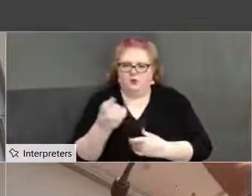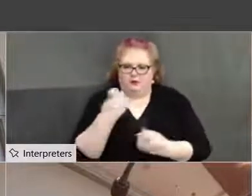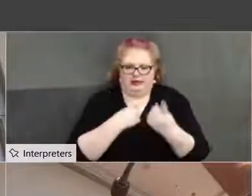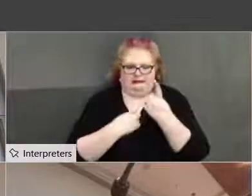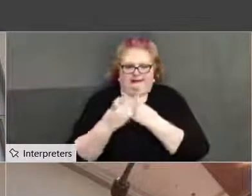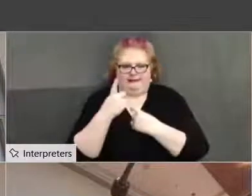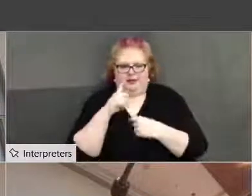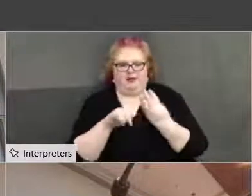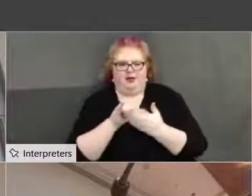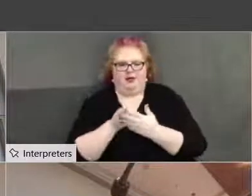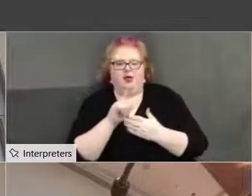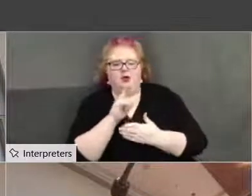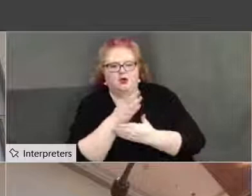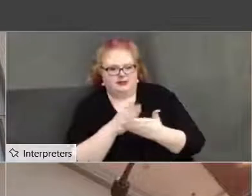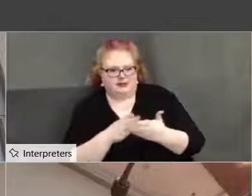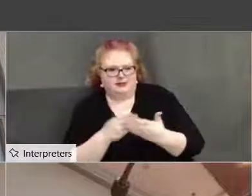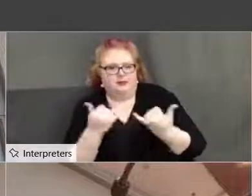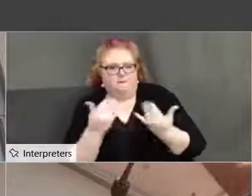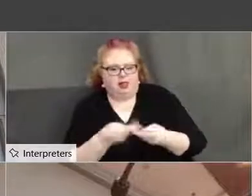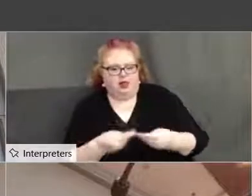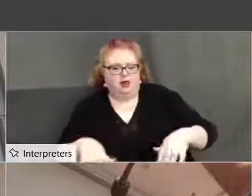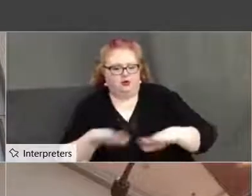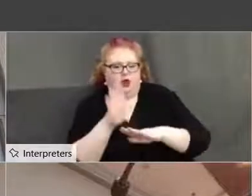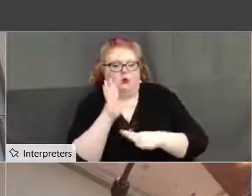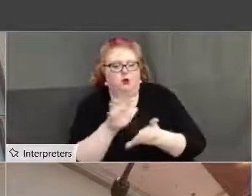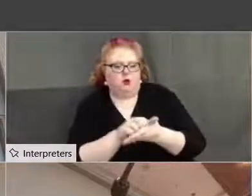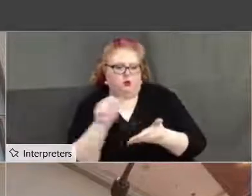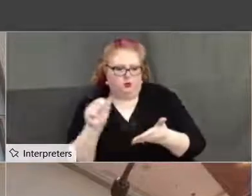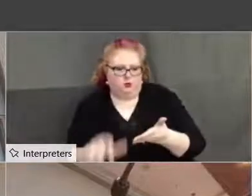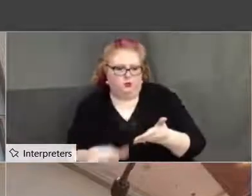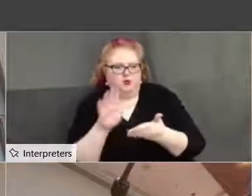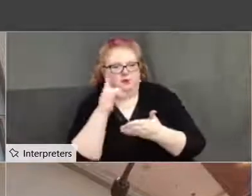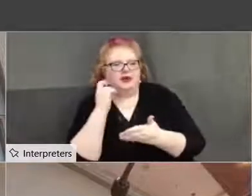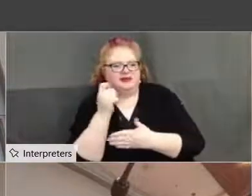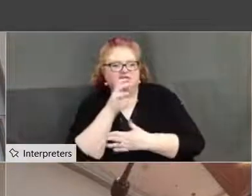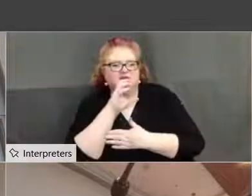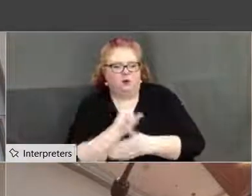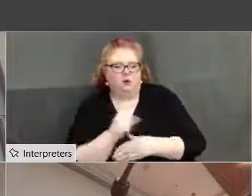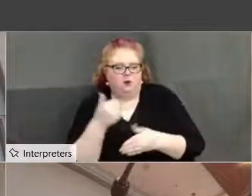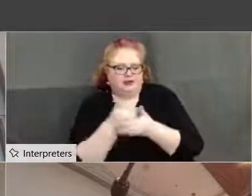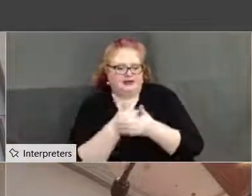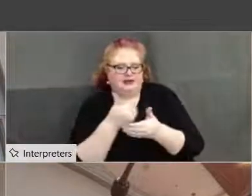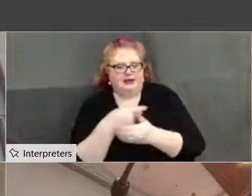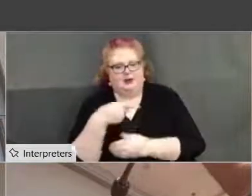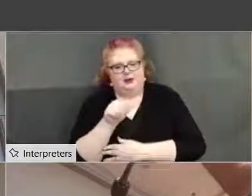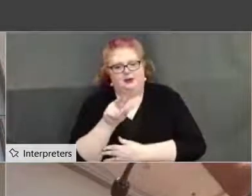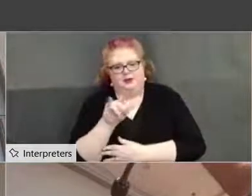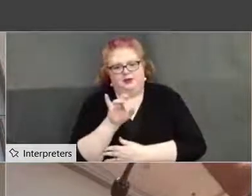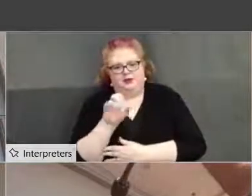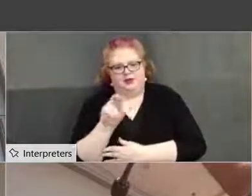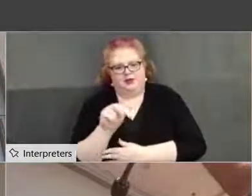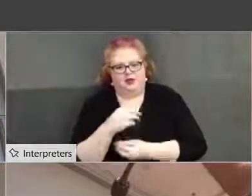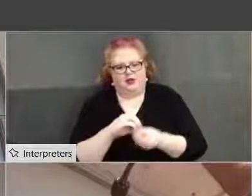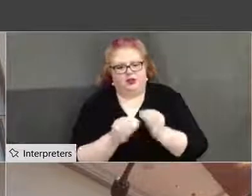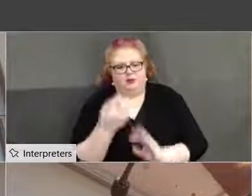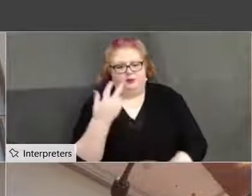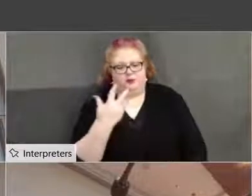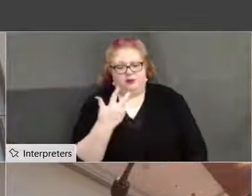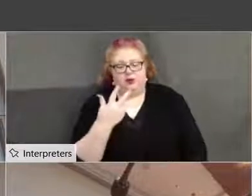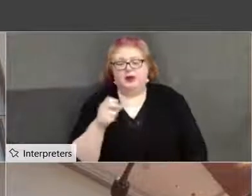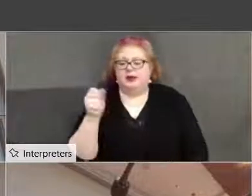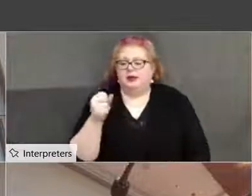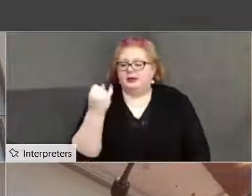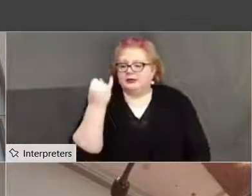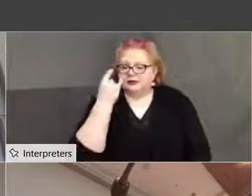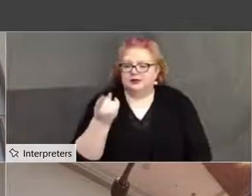playground equipment that we're going to remove that is old Yes. near Pavilion number 3. That is I correct. think if you remove it, maybe they'll quit